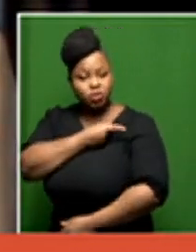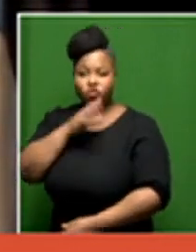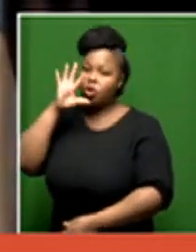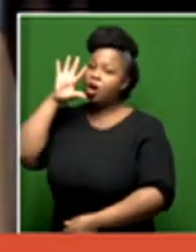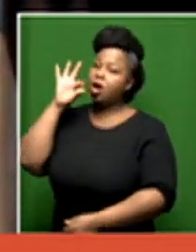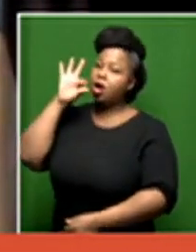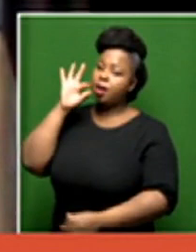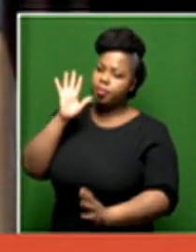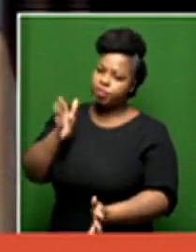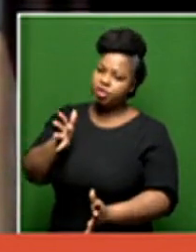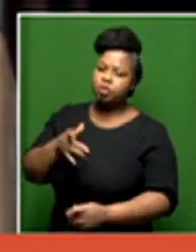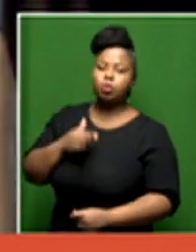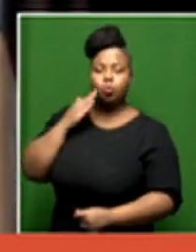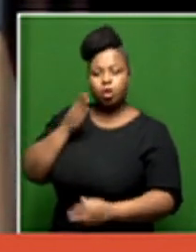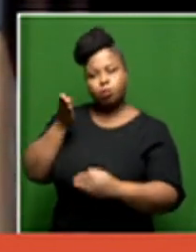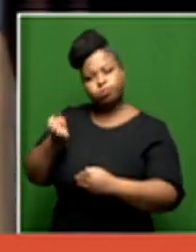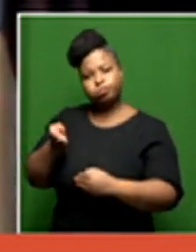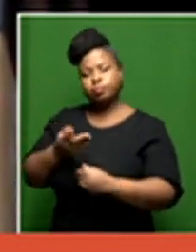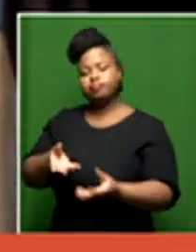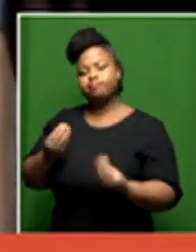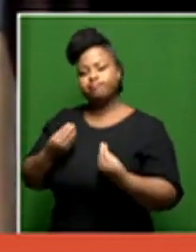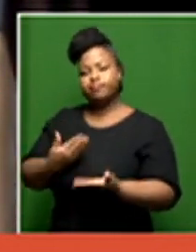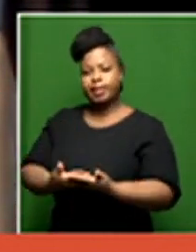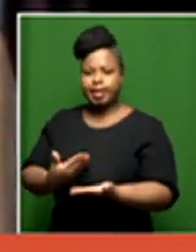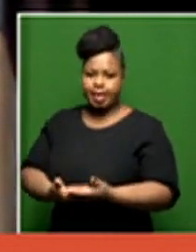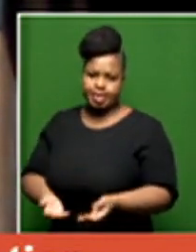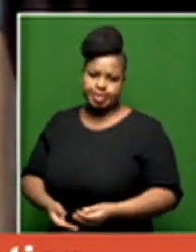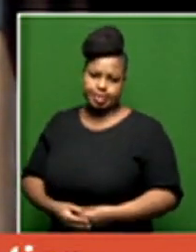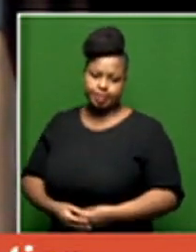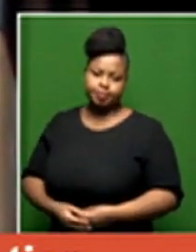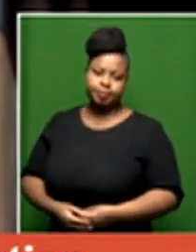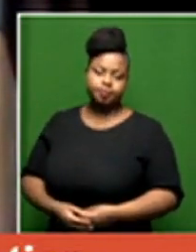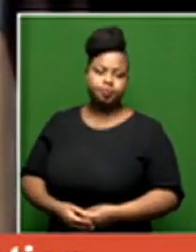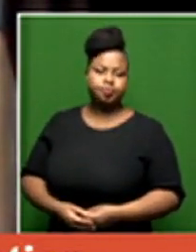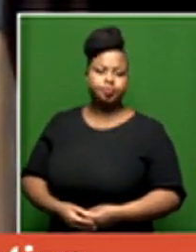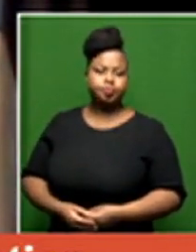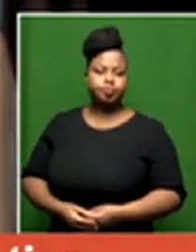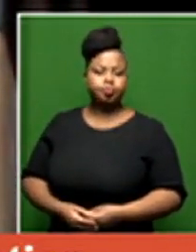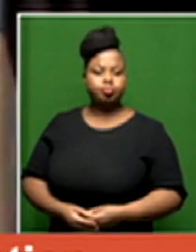being vaccinated when they visit a health facility. And